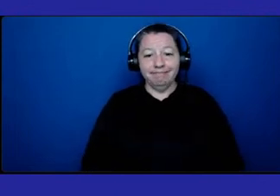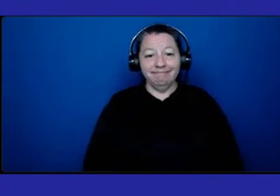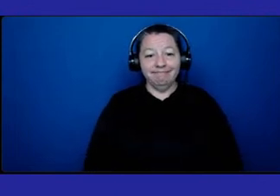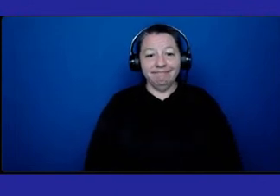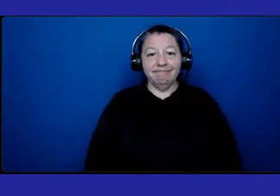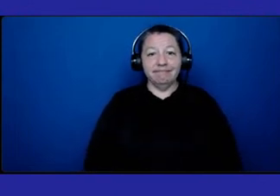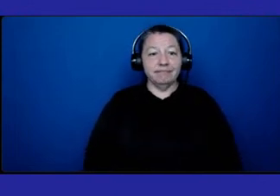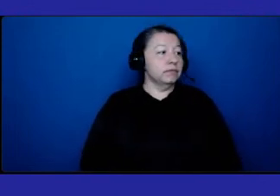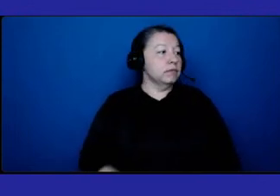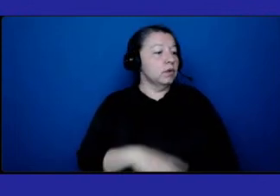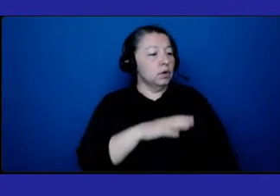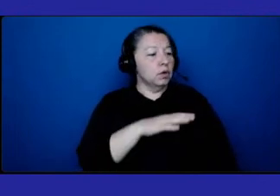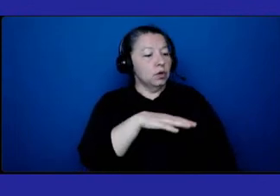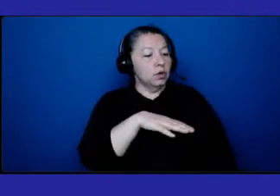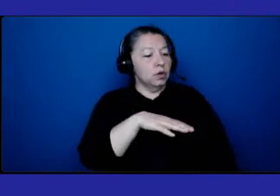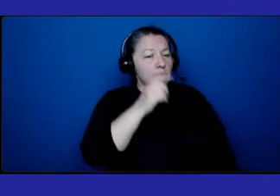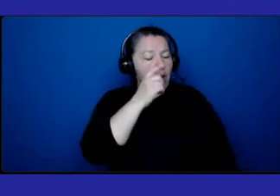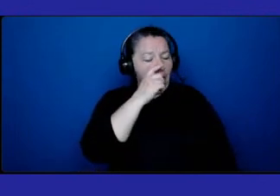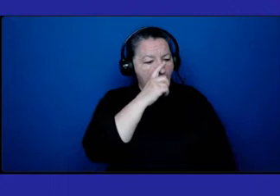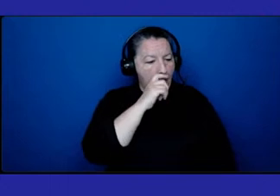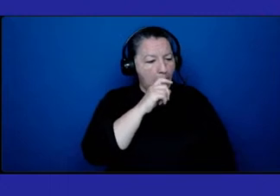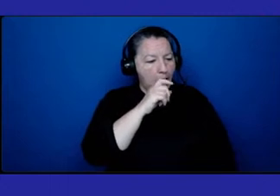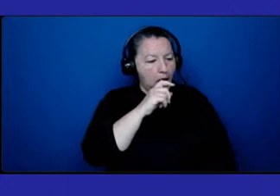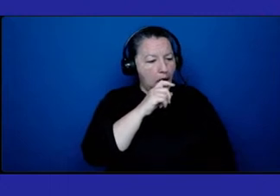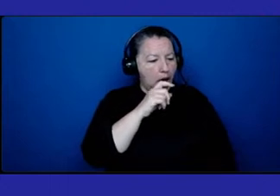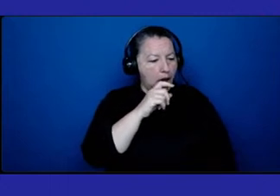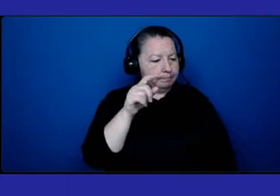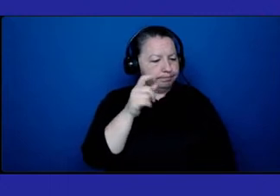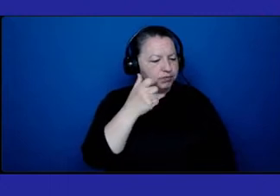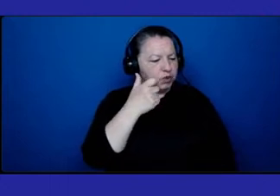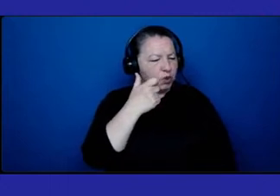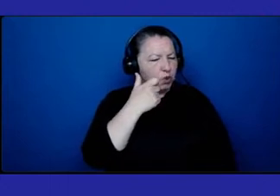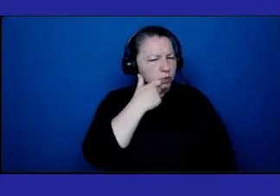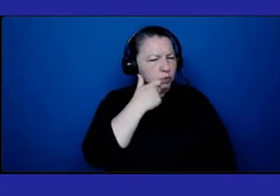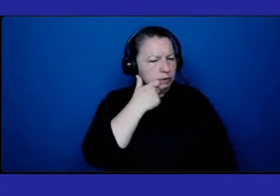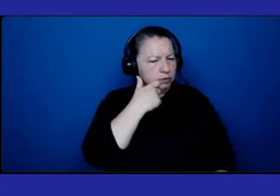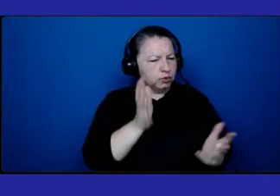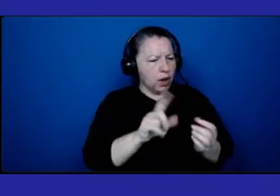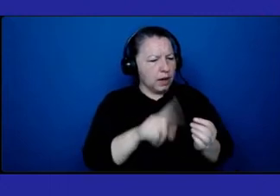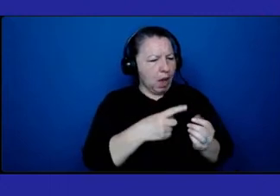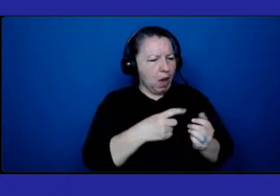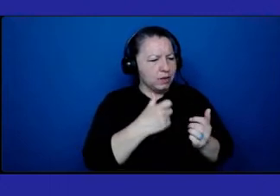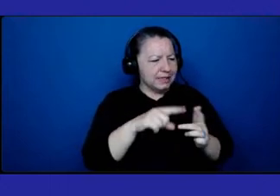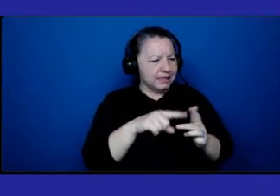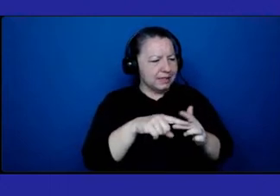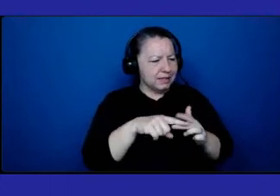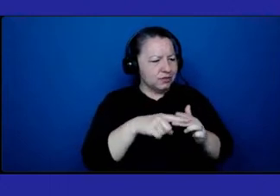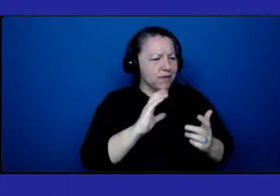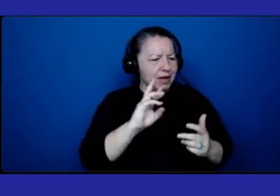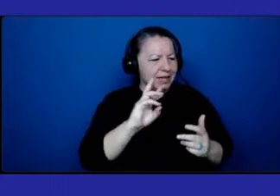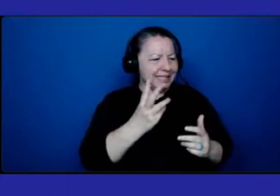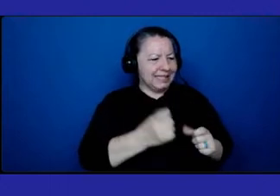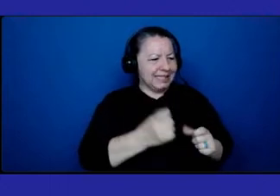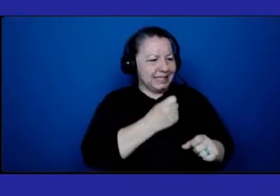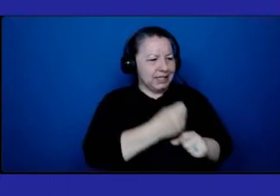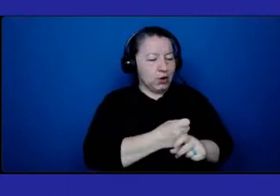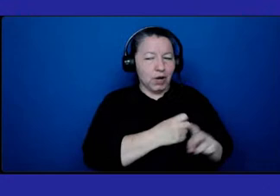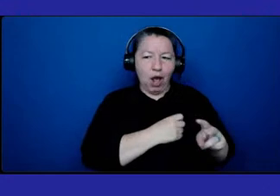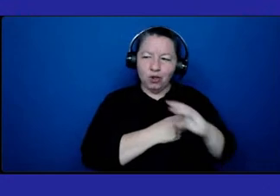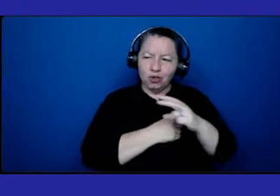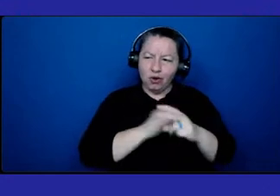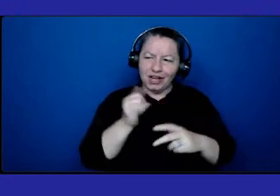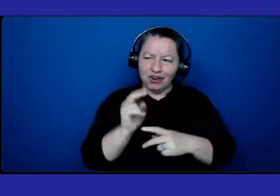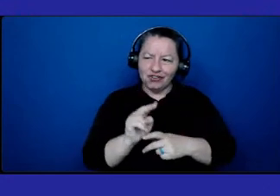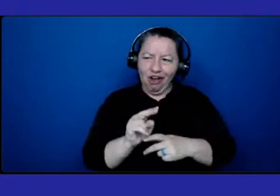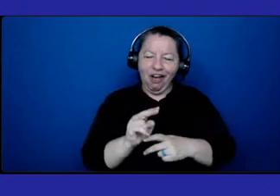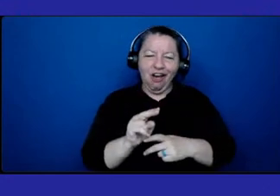Mentioned Jose, Mitch, and I were talking about how this is the beginning of our sixth year. And I look over at John and